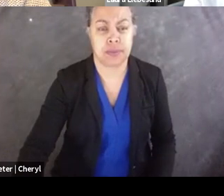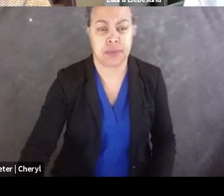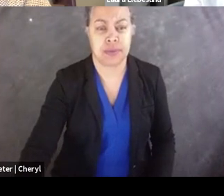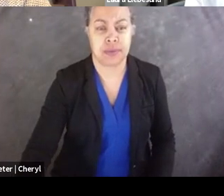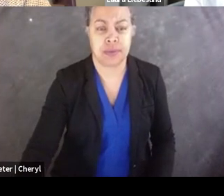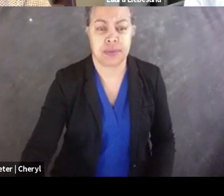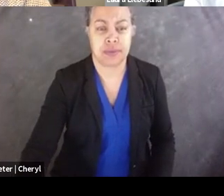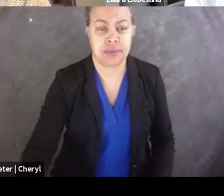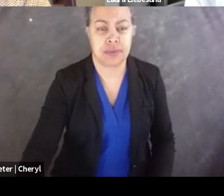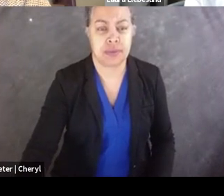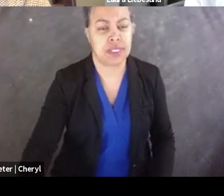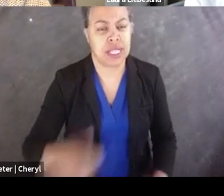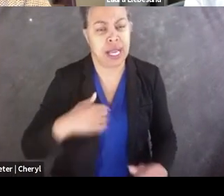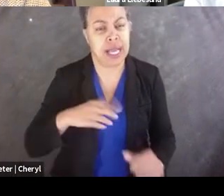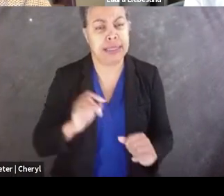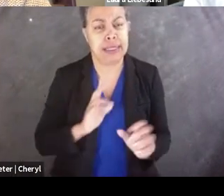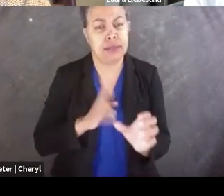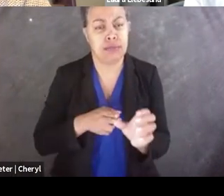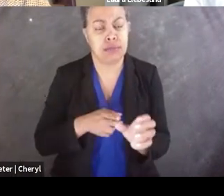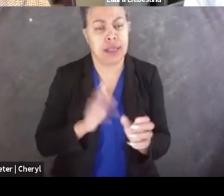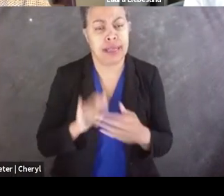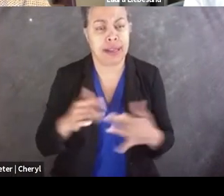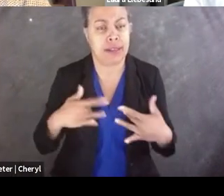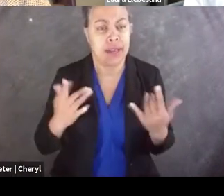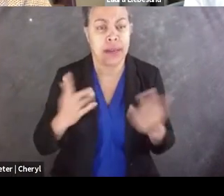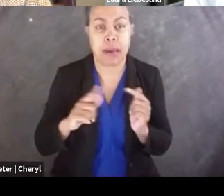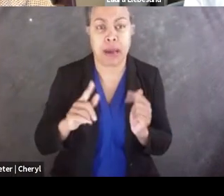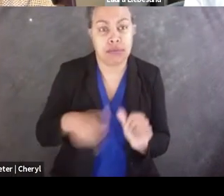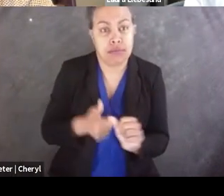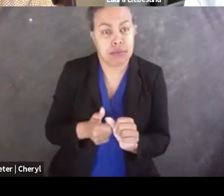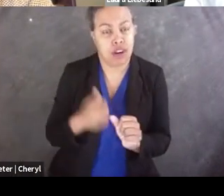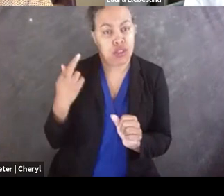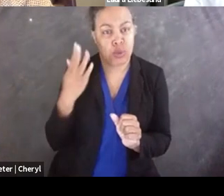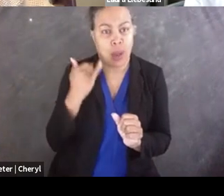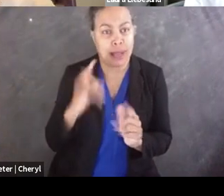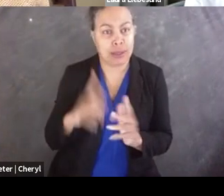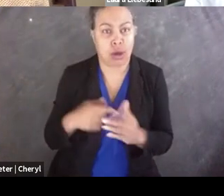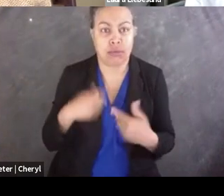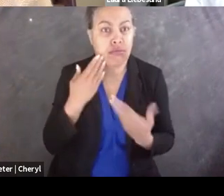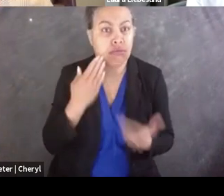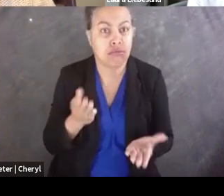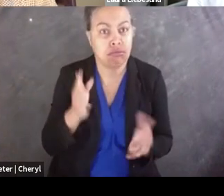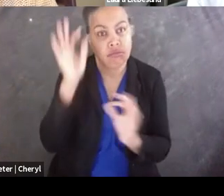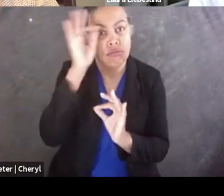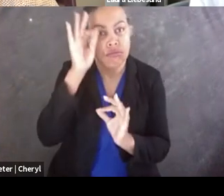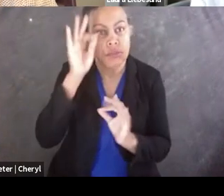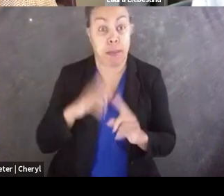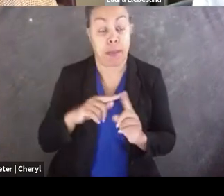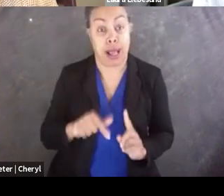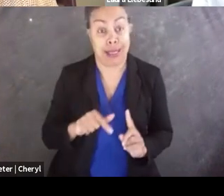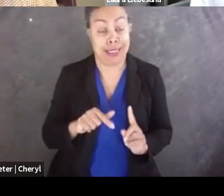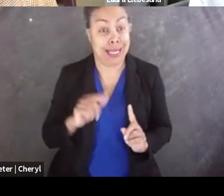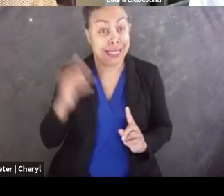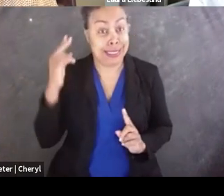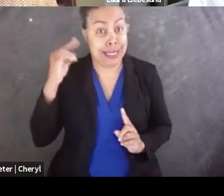had really sparked it. And the fact that the grandnephew of Tom Bullock, who's very famous in